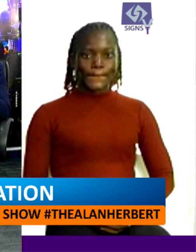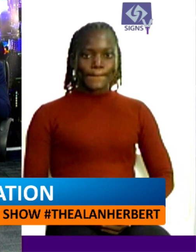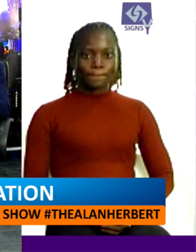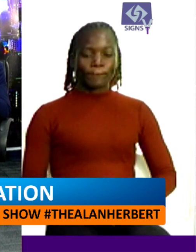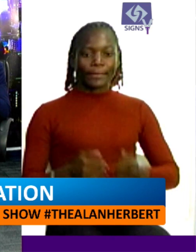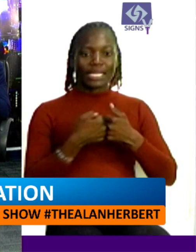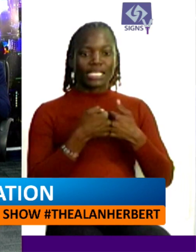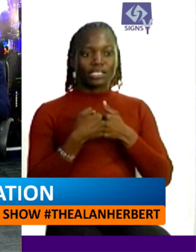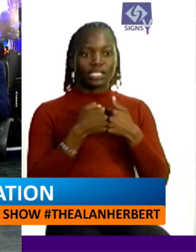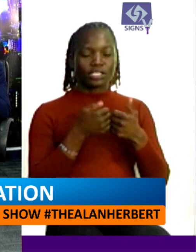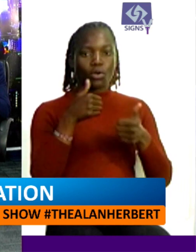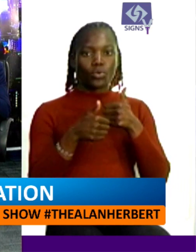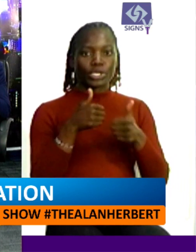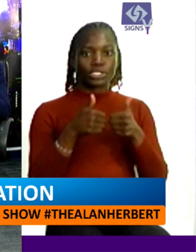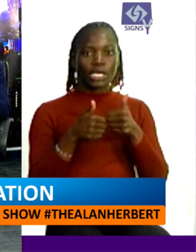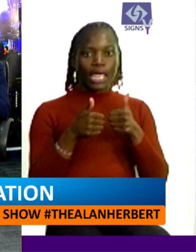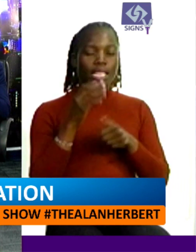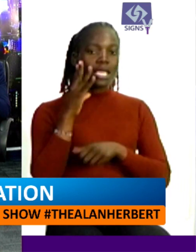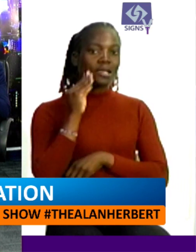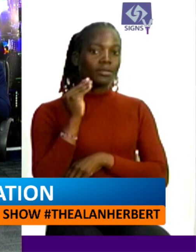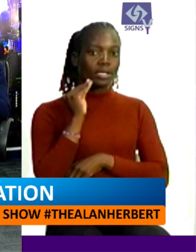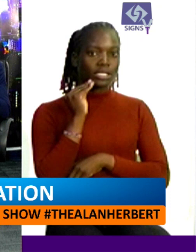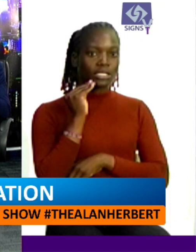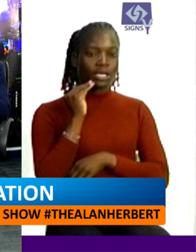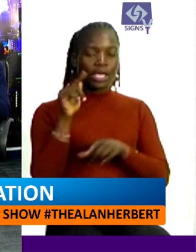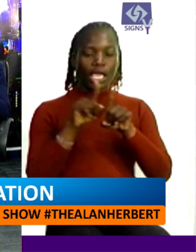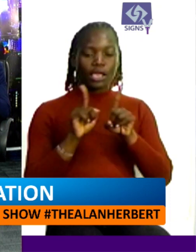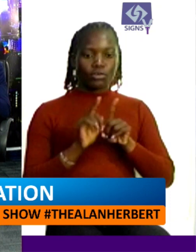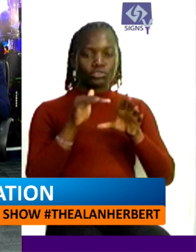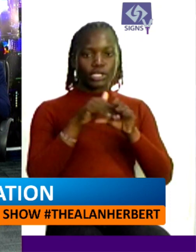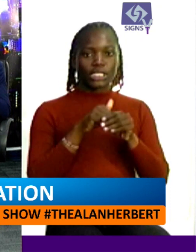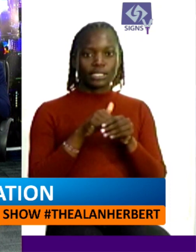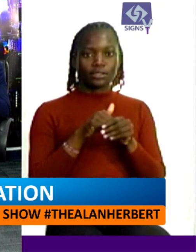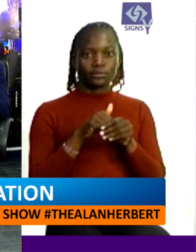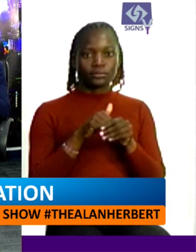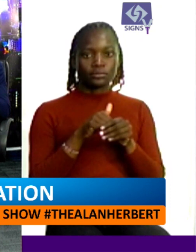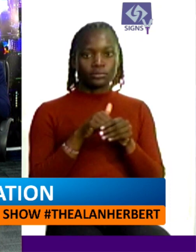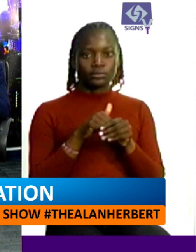the challenges that they face in their daily